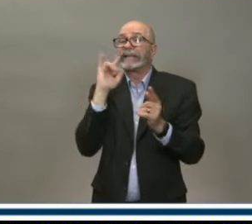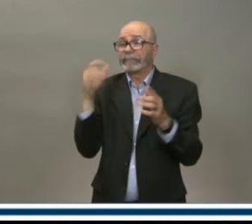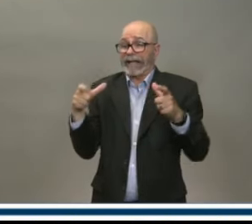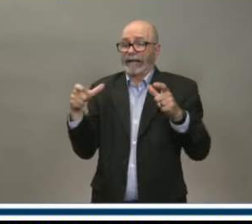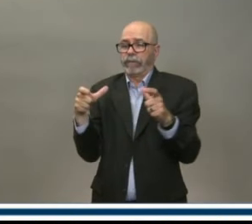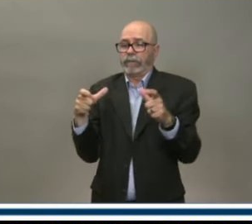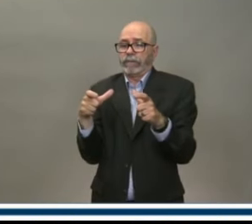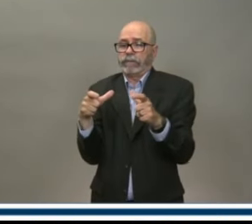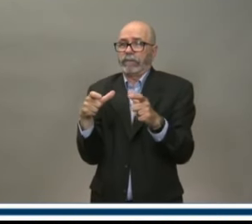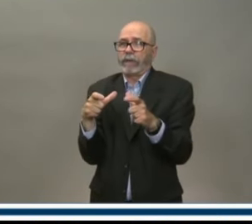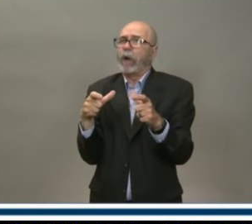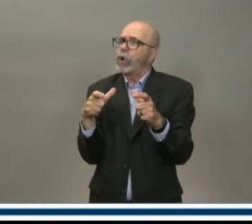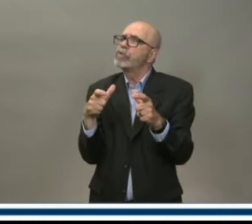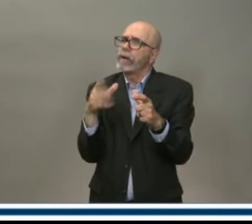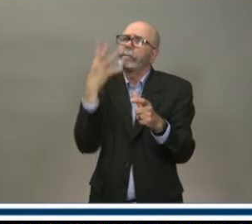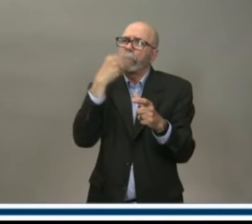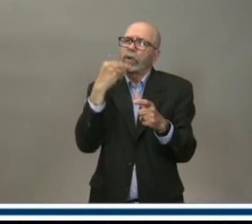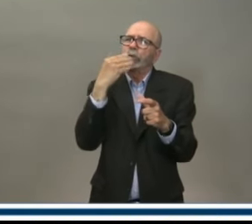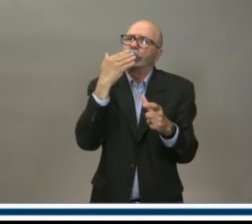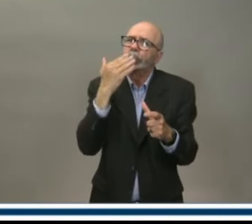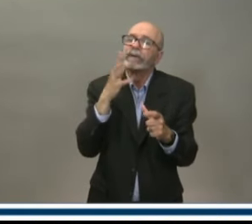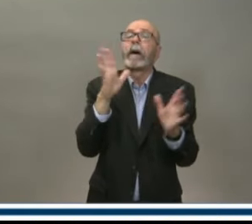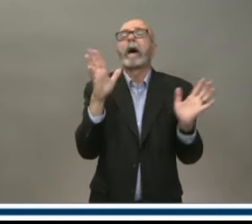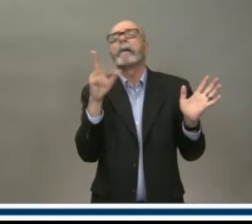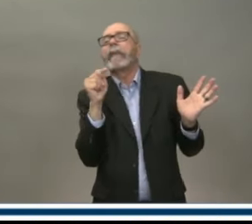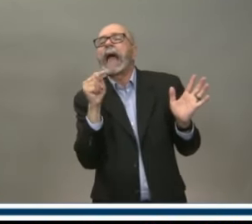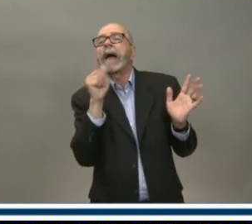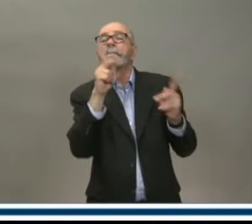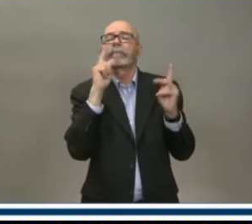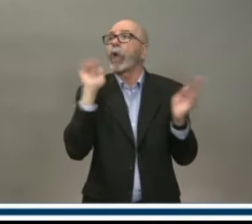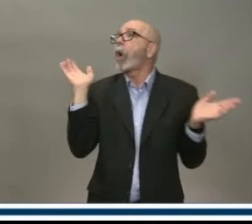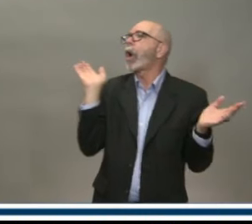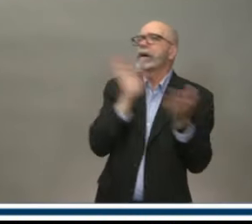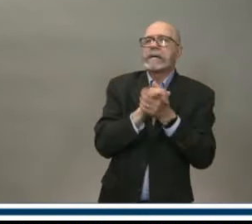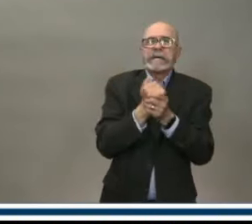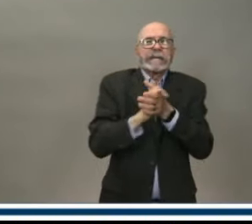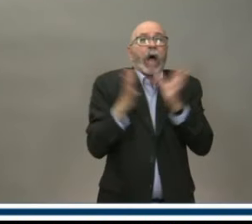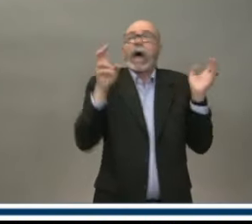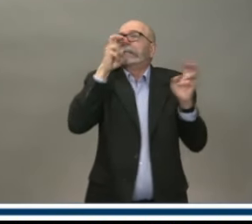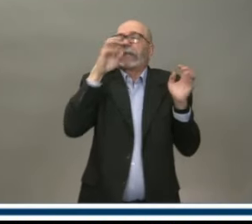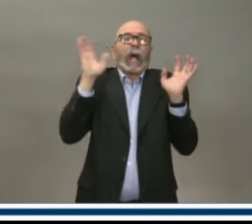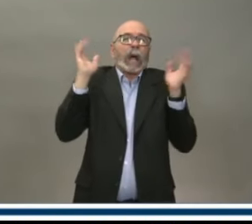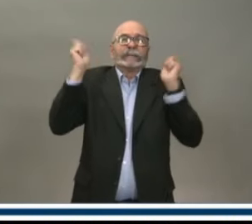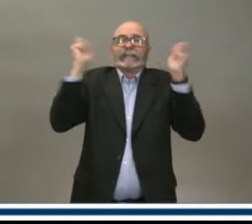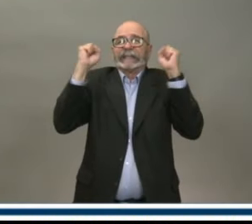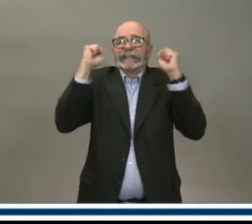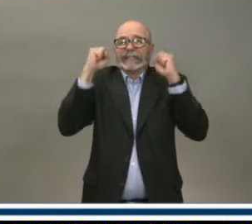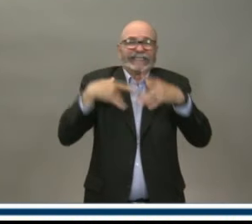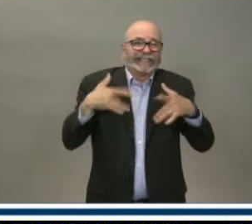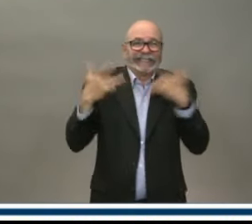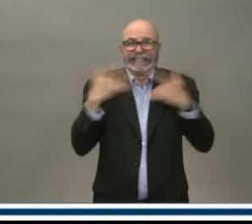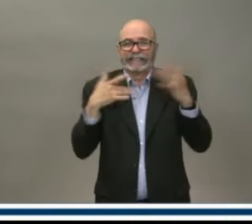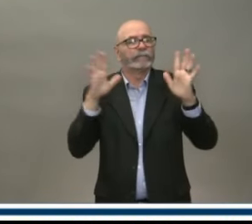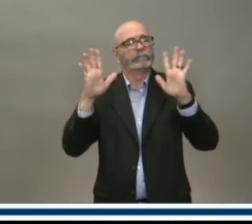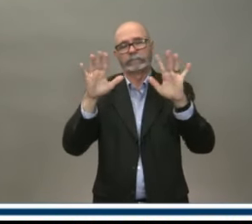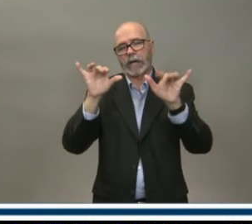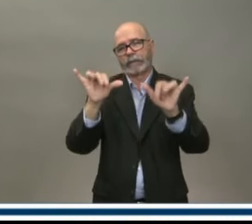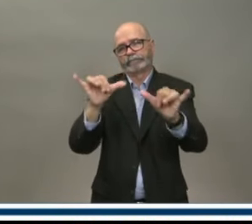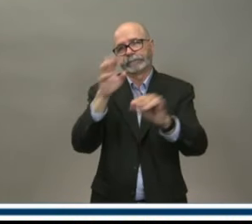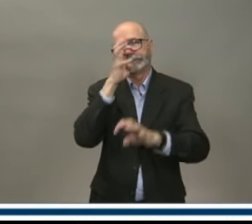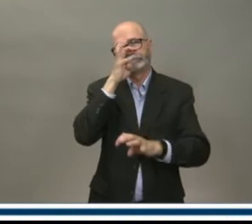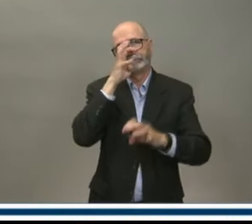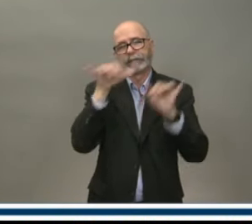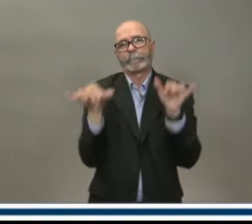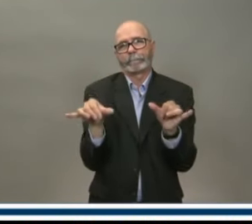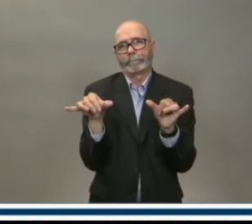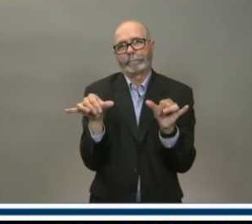And if anybody thinks that we can ease up now, they're mistaken. Because if we start to ease up now, we know that the